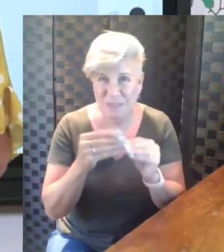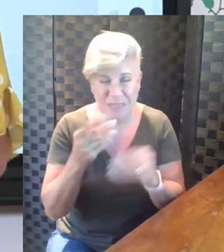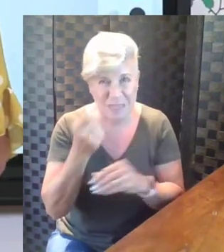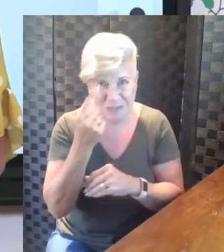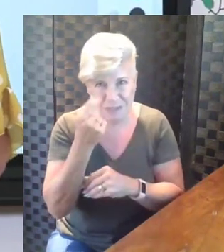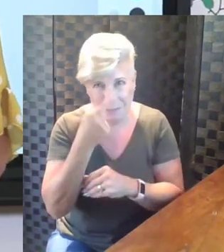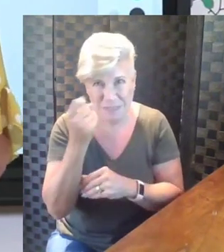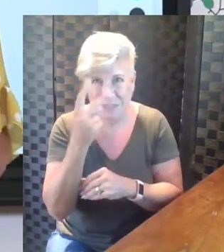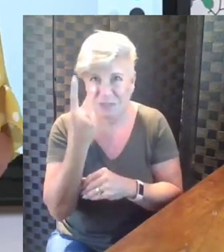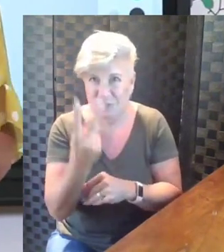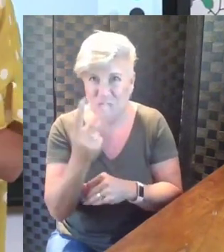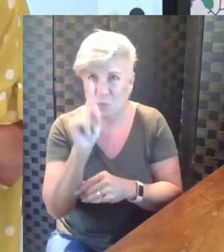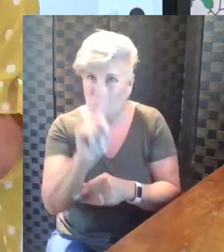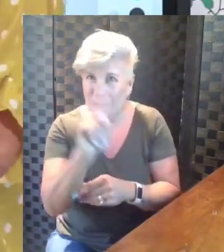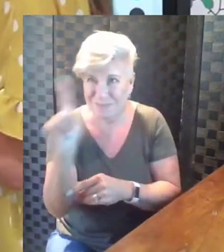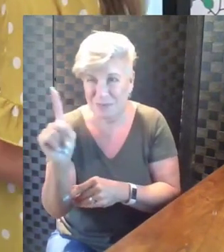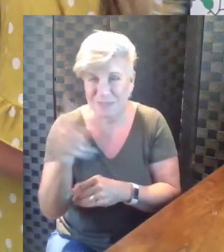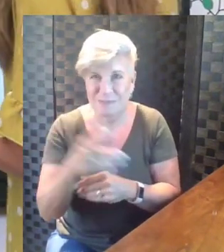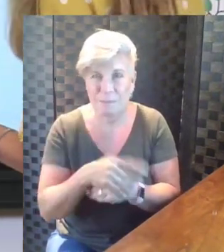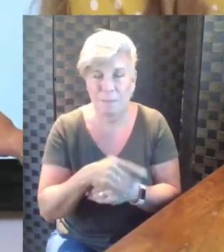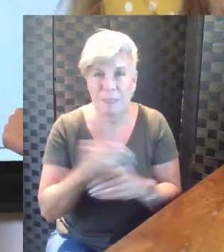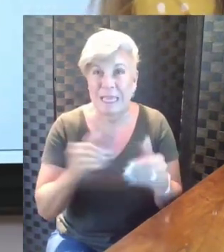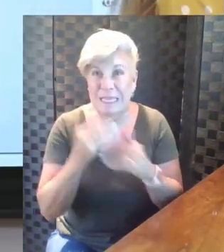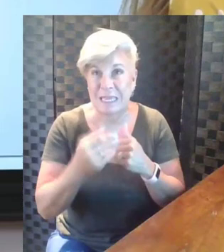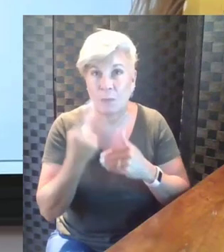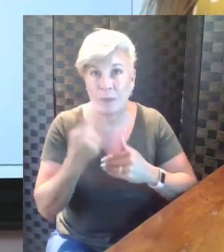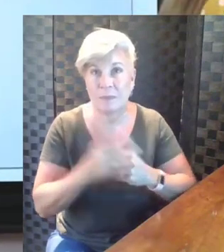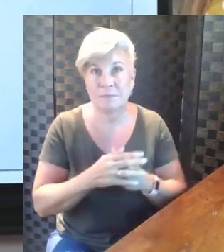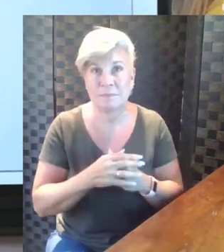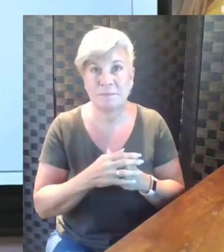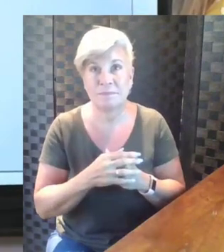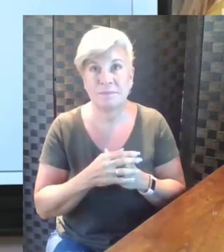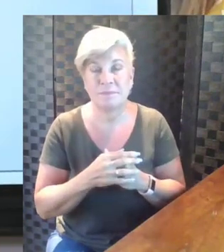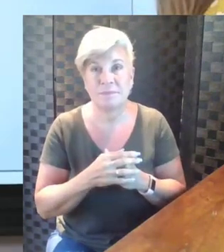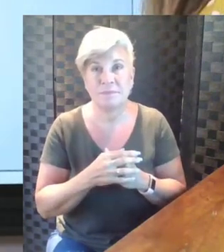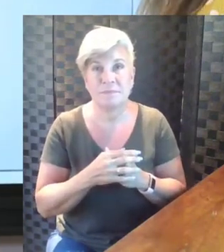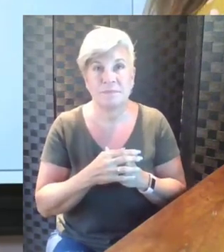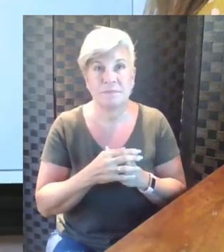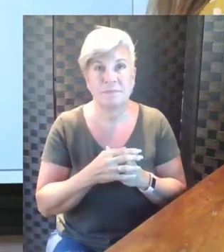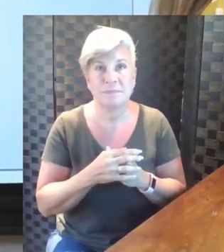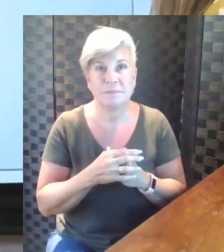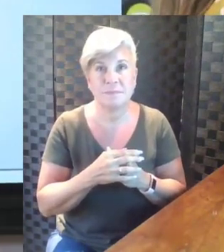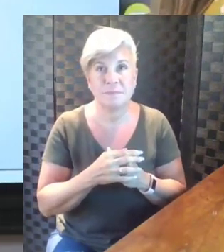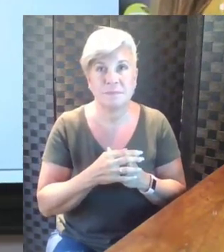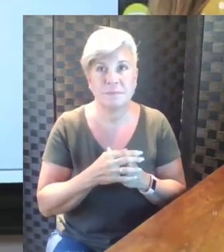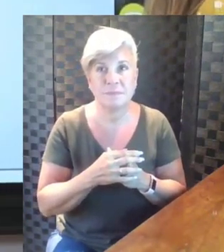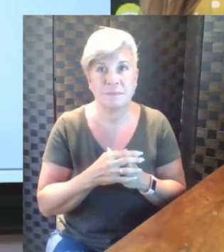has 2 1s in the digits. All right, so let's move to the next one and see what that looks like.